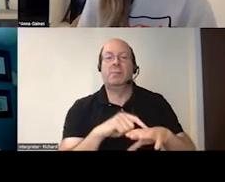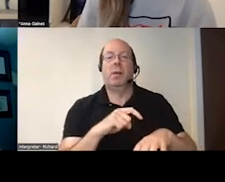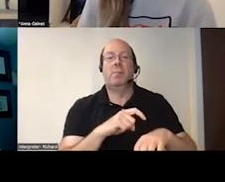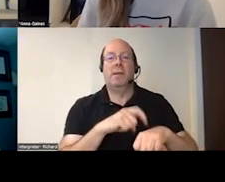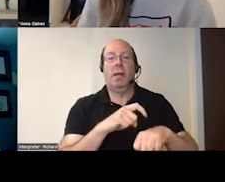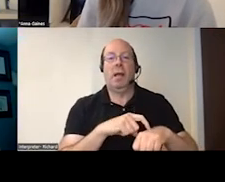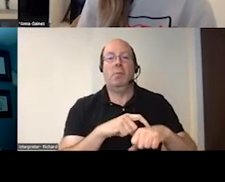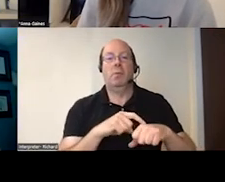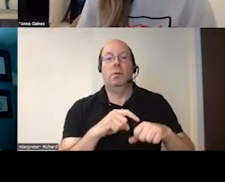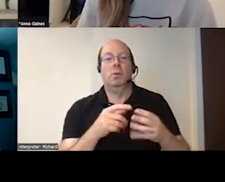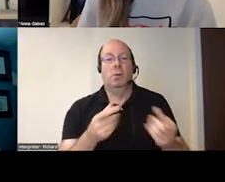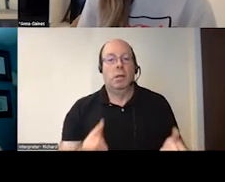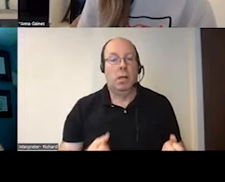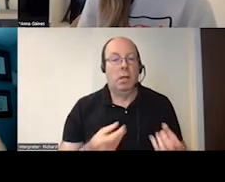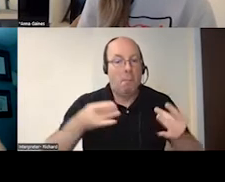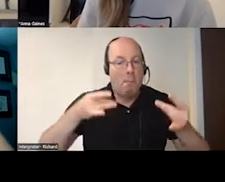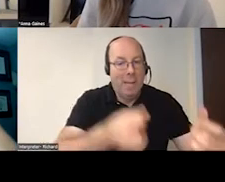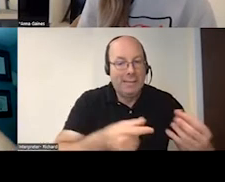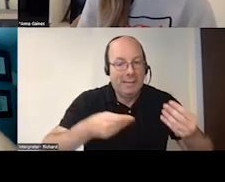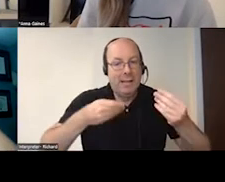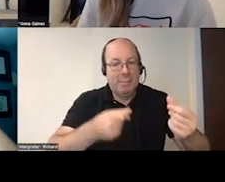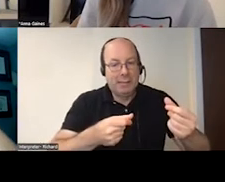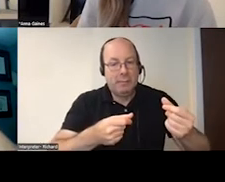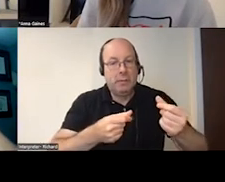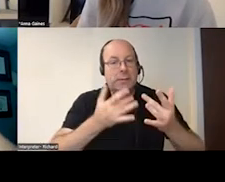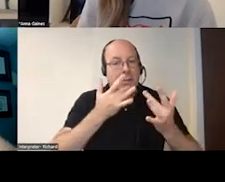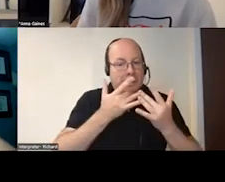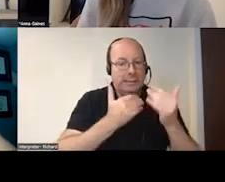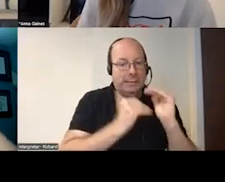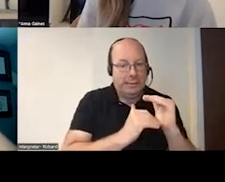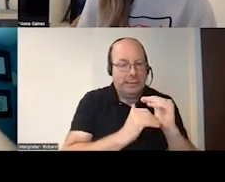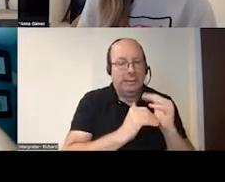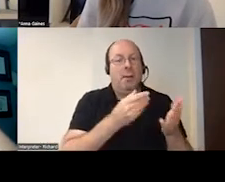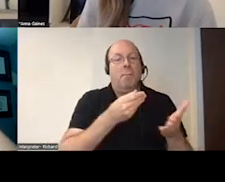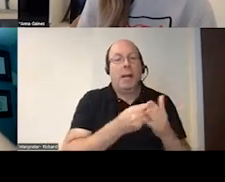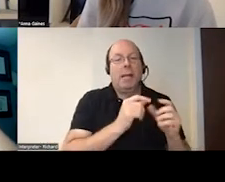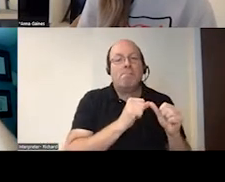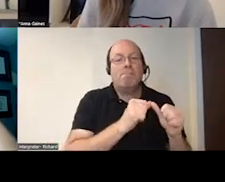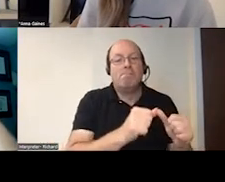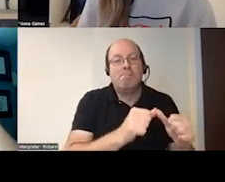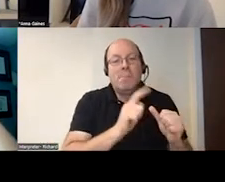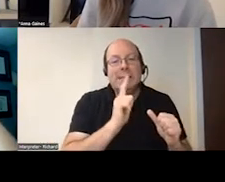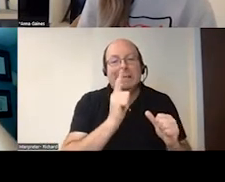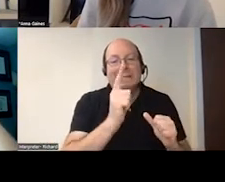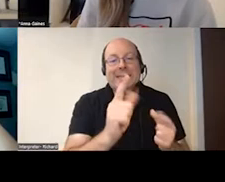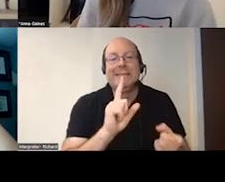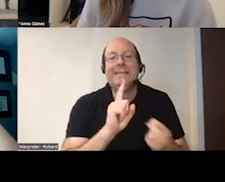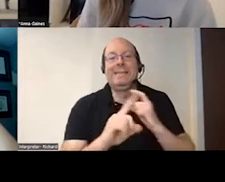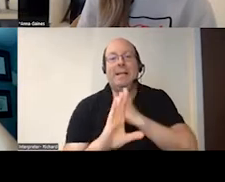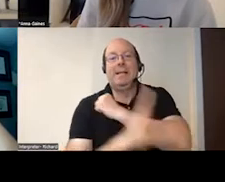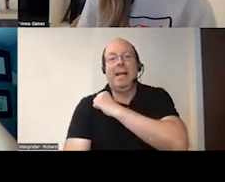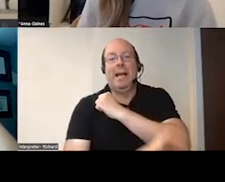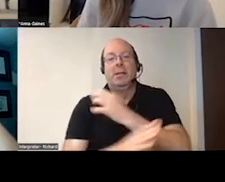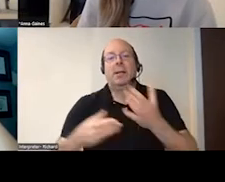manage the expenses, like making sure we get to the fall, having enough cash flow. So I think it just understanding there's going